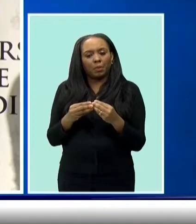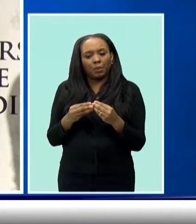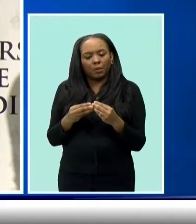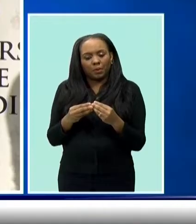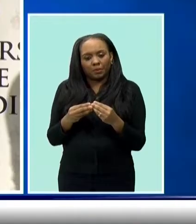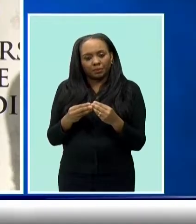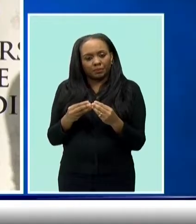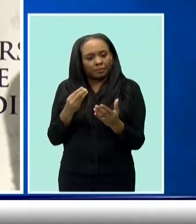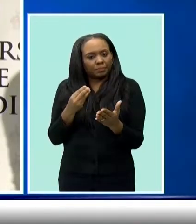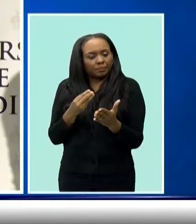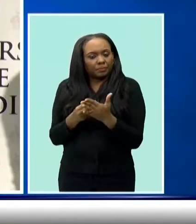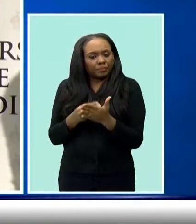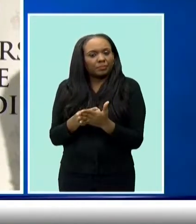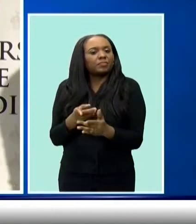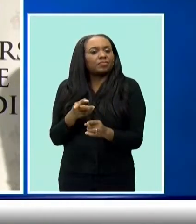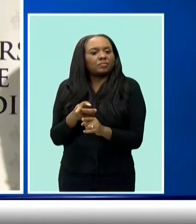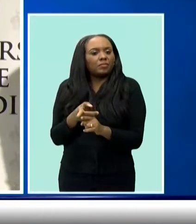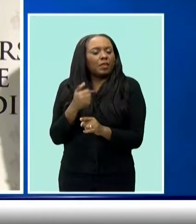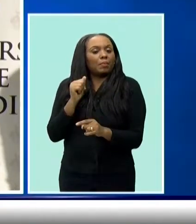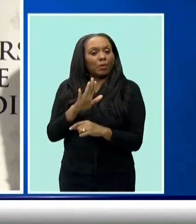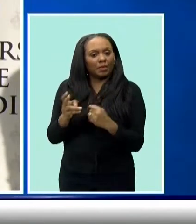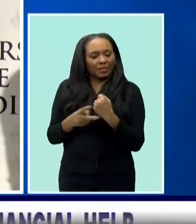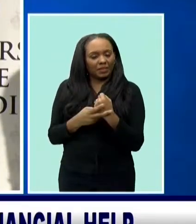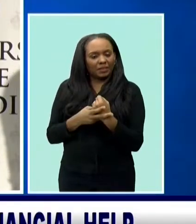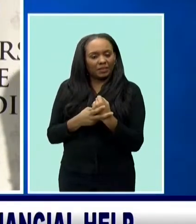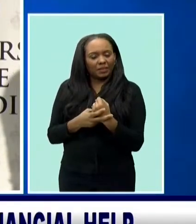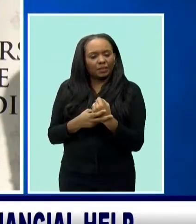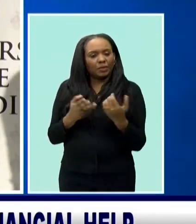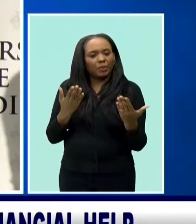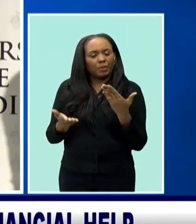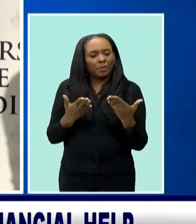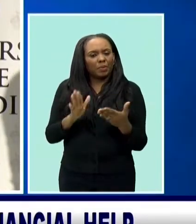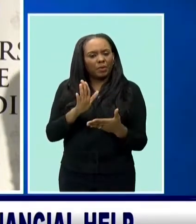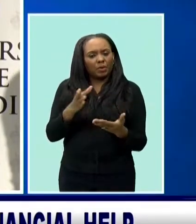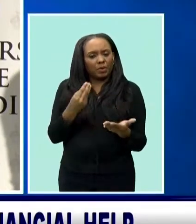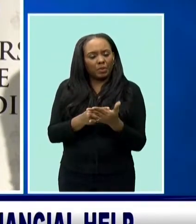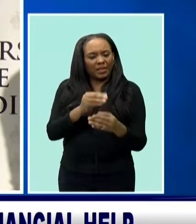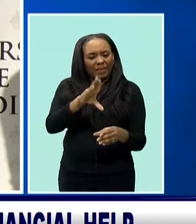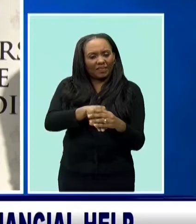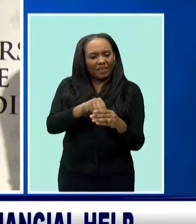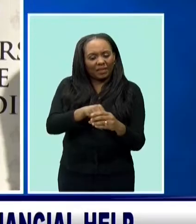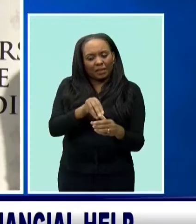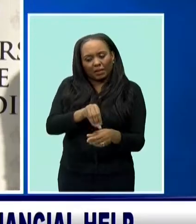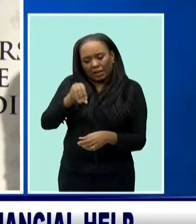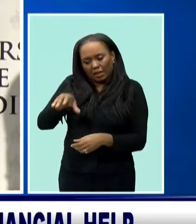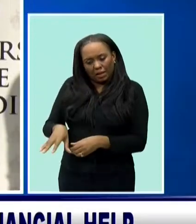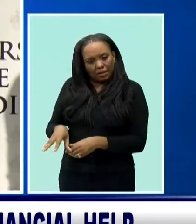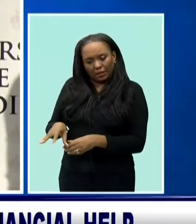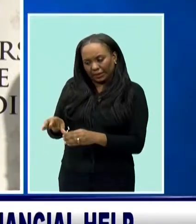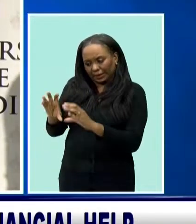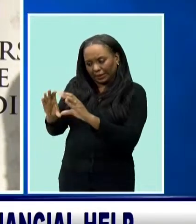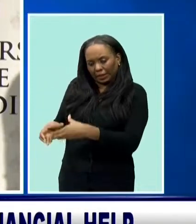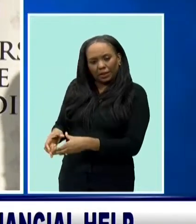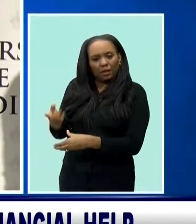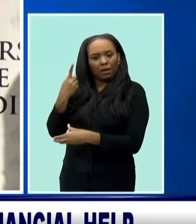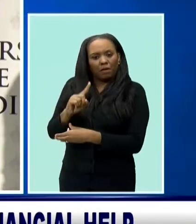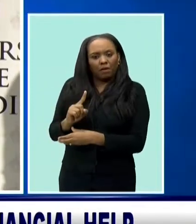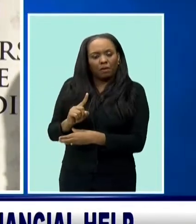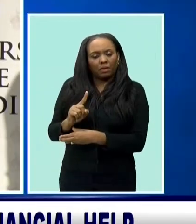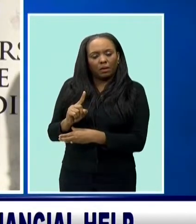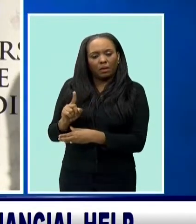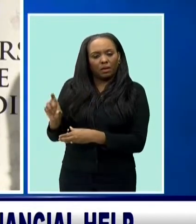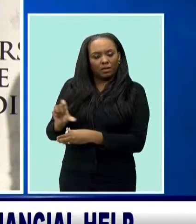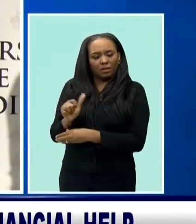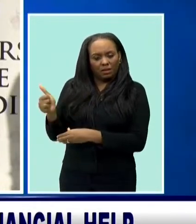deposit. Why not invest in a new entrepreneurial activity? Now, I am not going